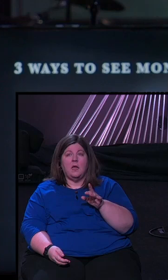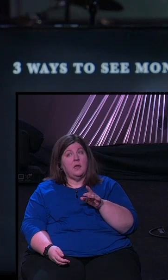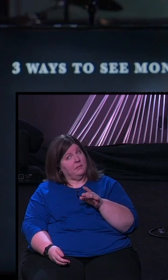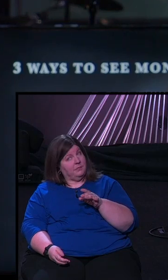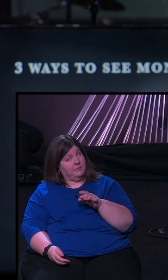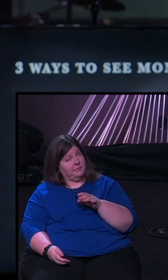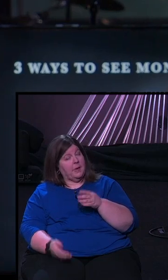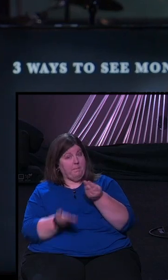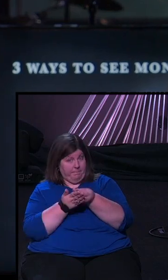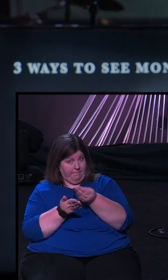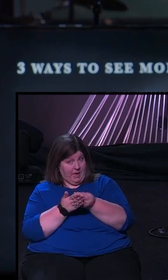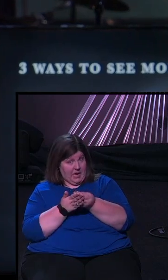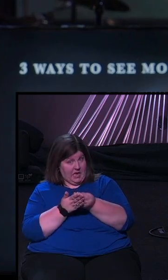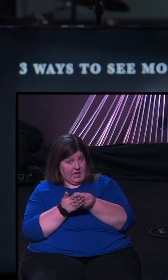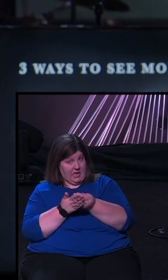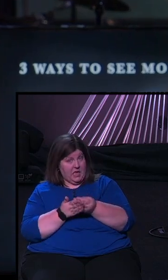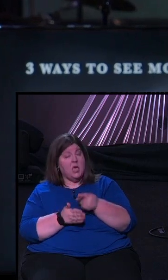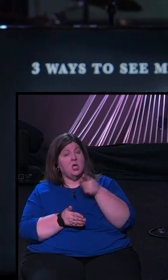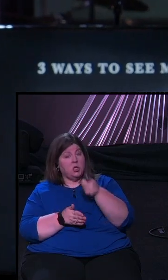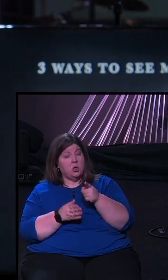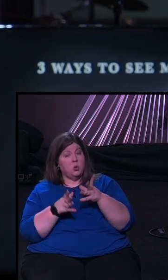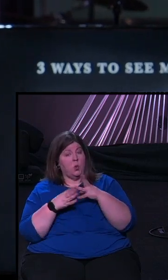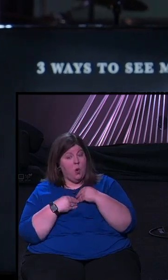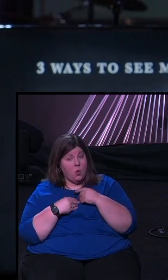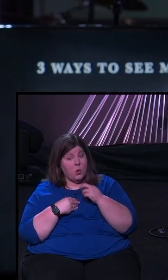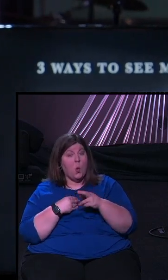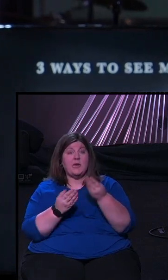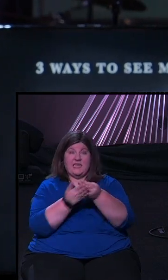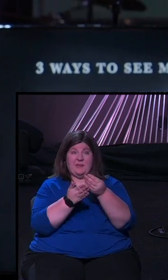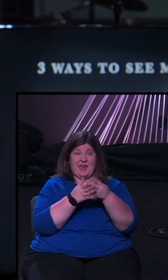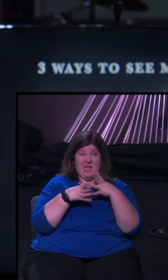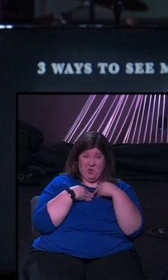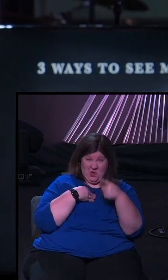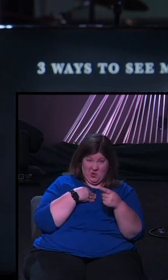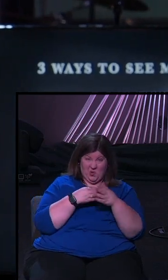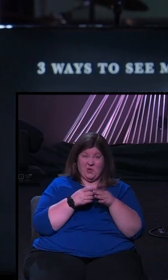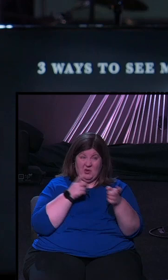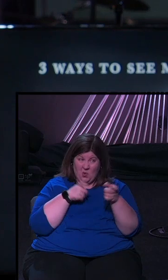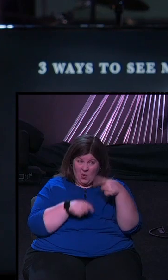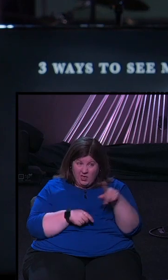own your money or does your money own you? You know how stupid I would look if I